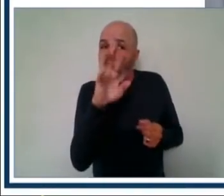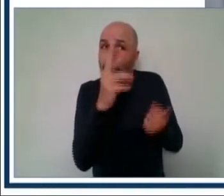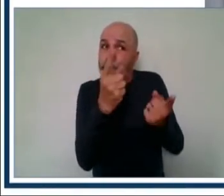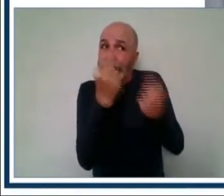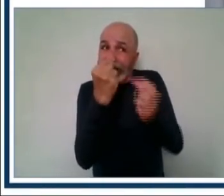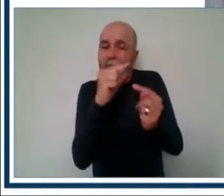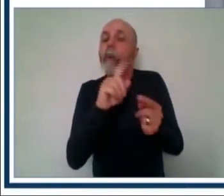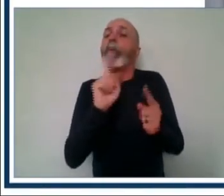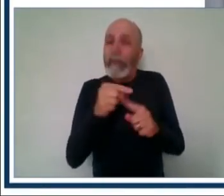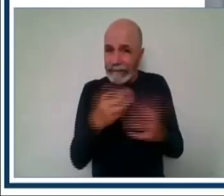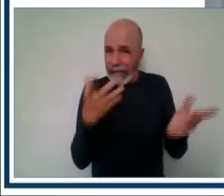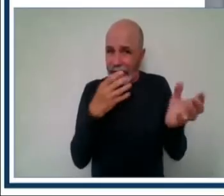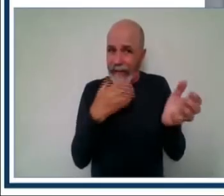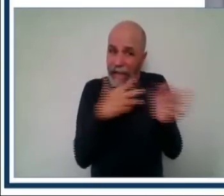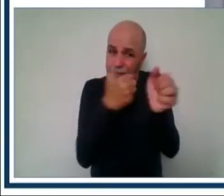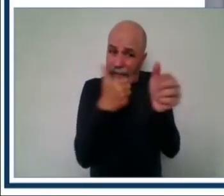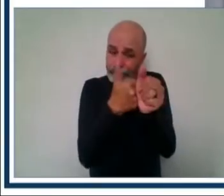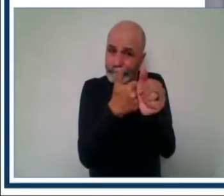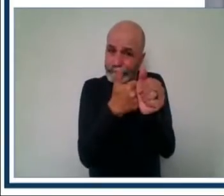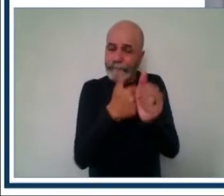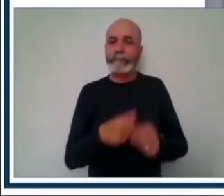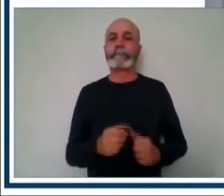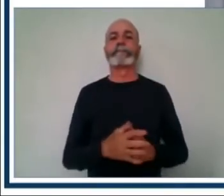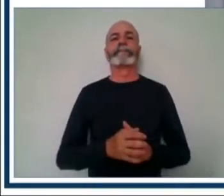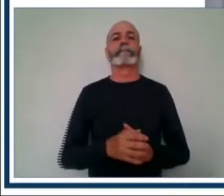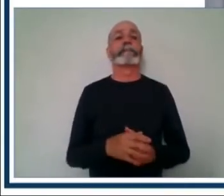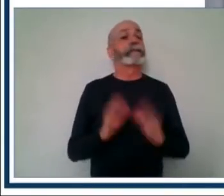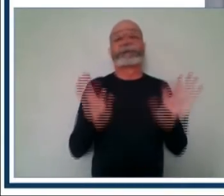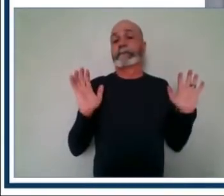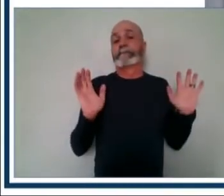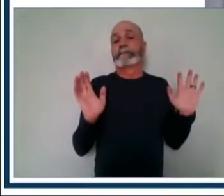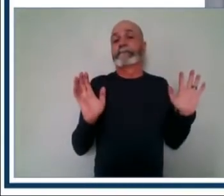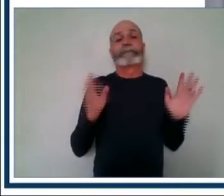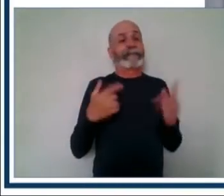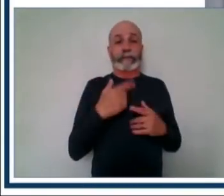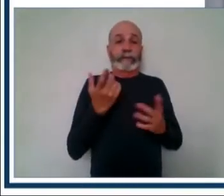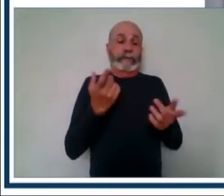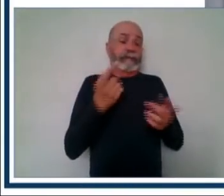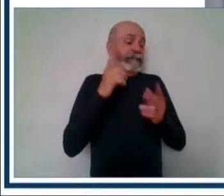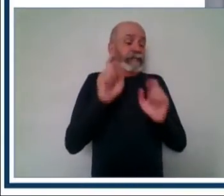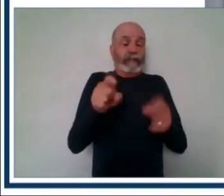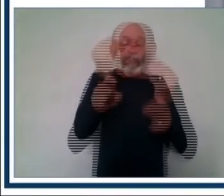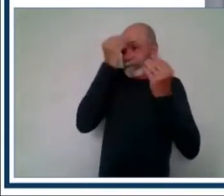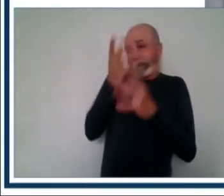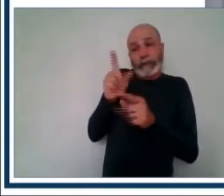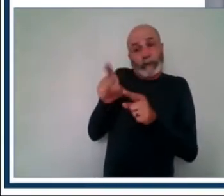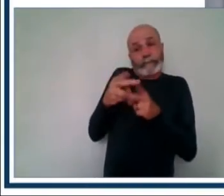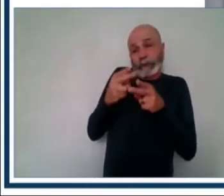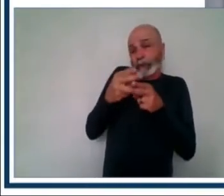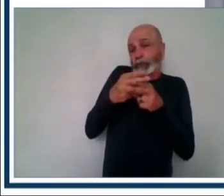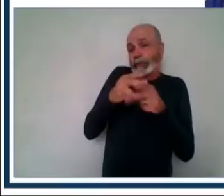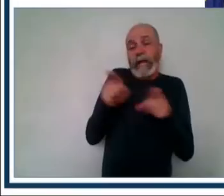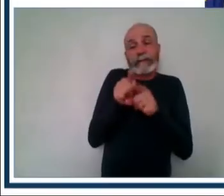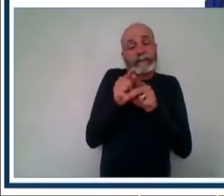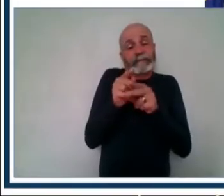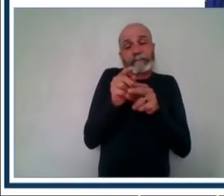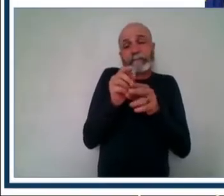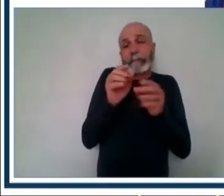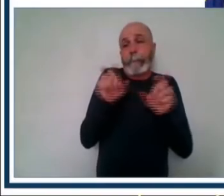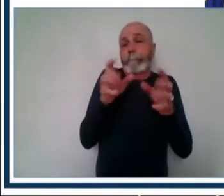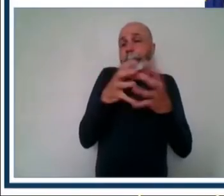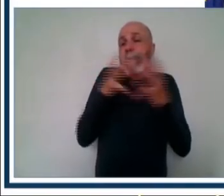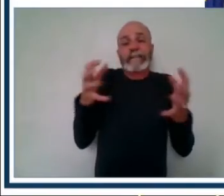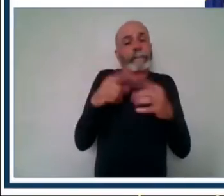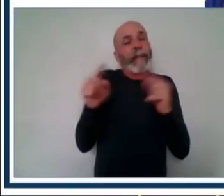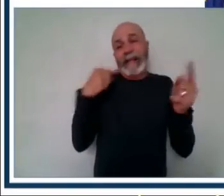with me. That should be rolled out in the near future. I'll have to get back to you on that one. Next, we go to the Chronicle Herald, Nabal